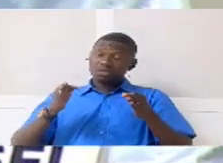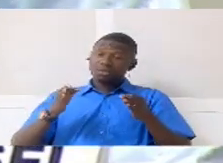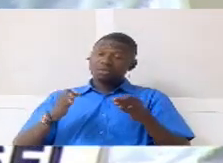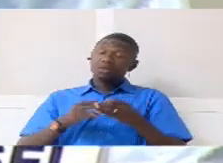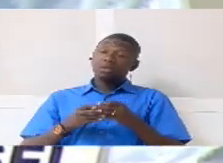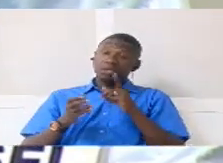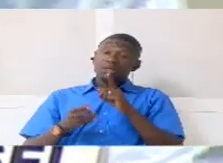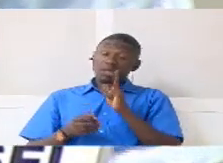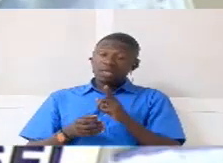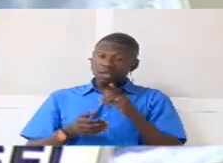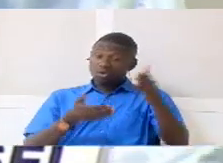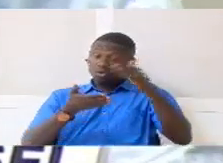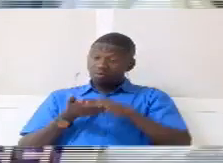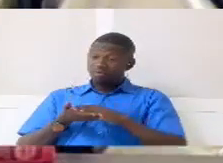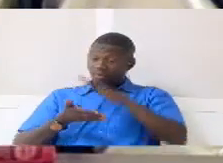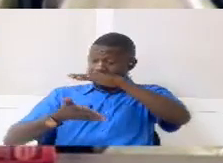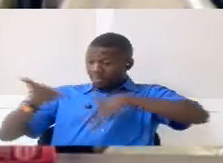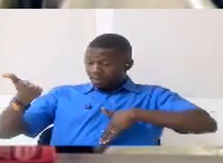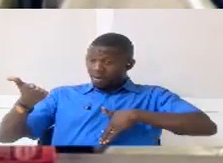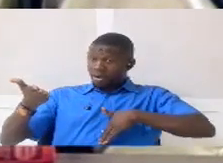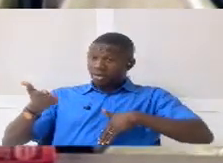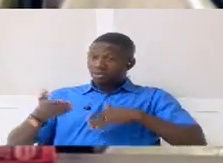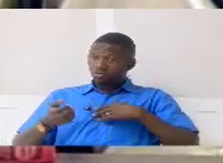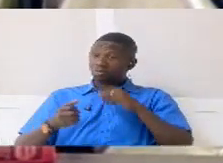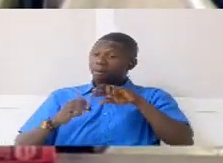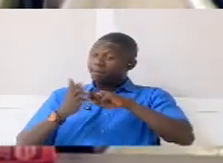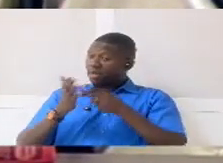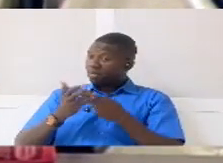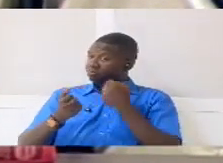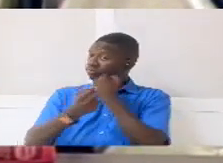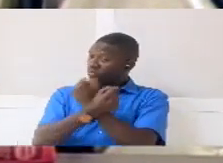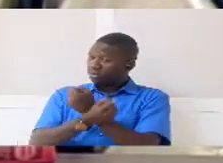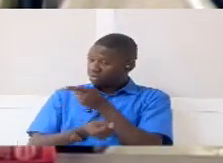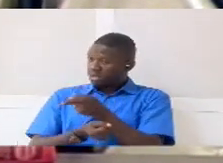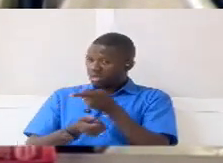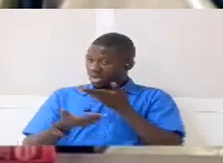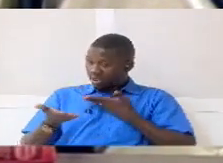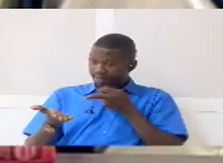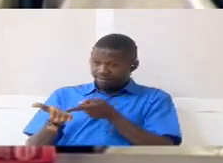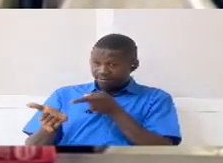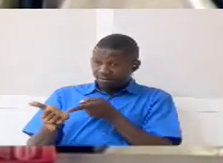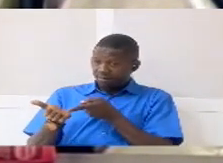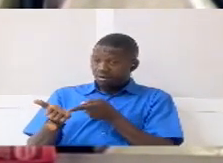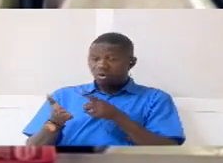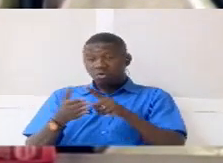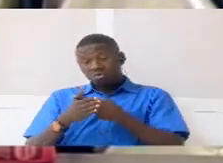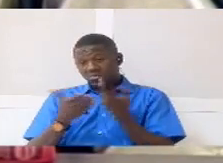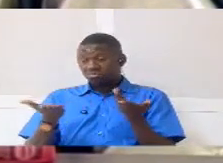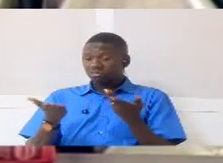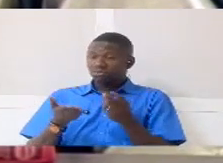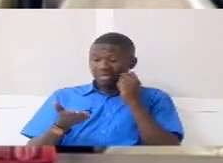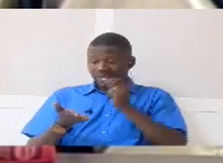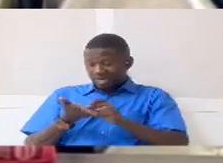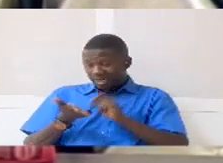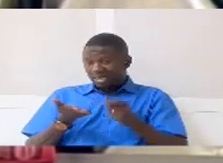a detention order or a warrant? Melnu kabo kiti bundal. Ni wol nataje ining kaiti saharingol lekanaje kafuko ni